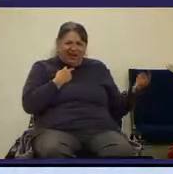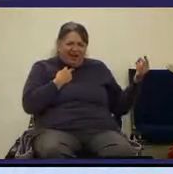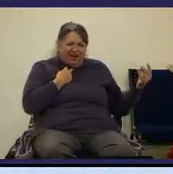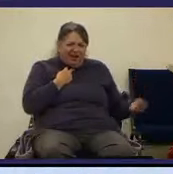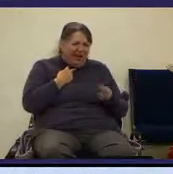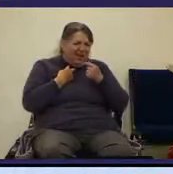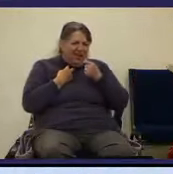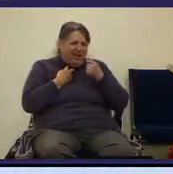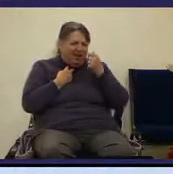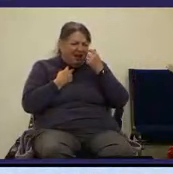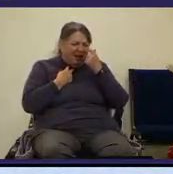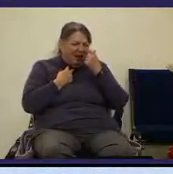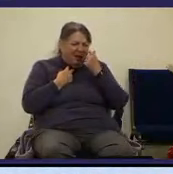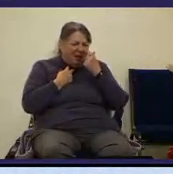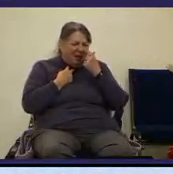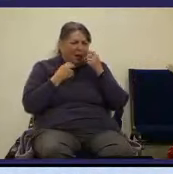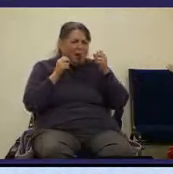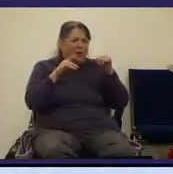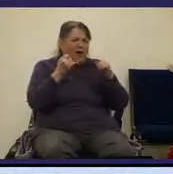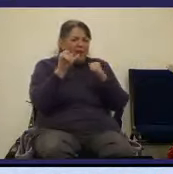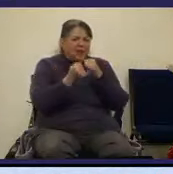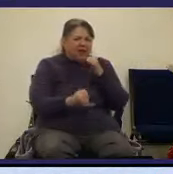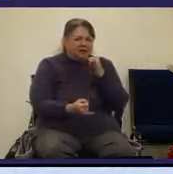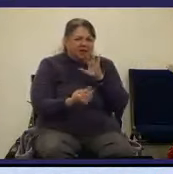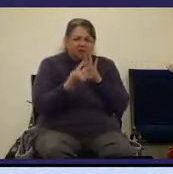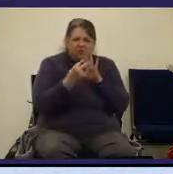I want to close by reading.